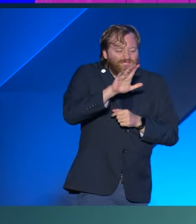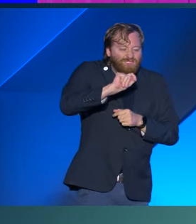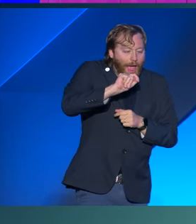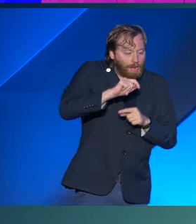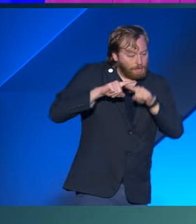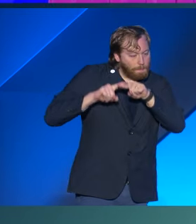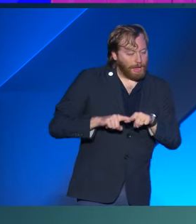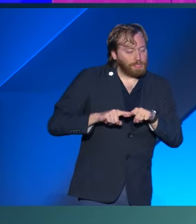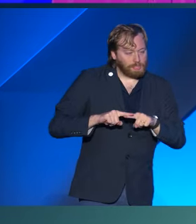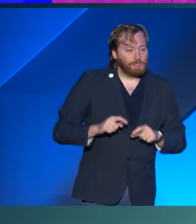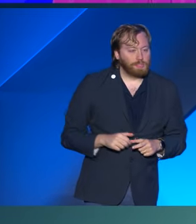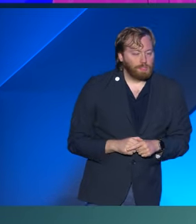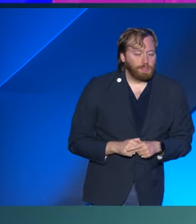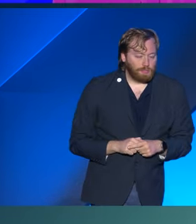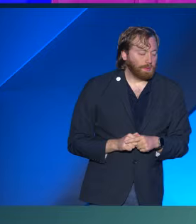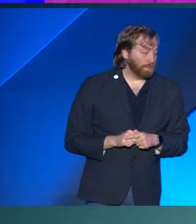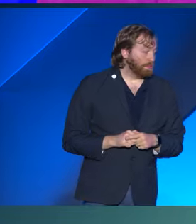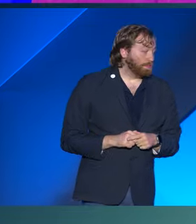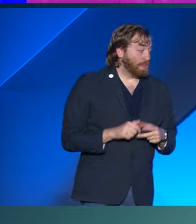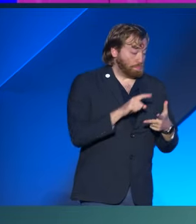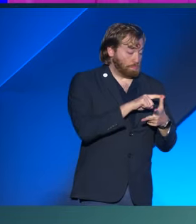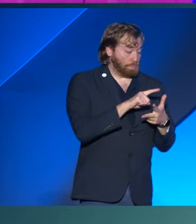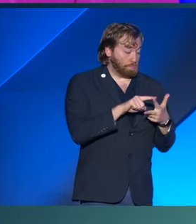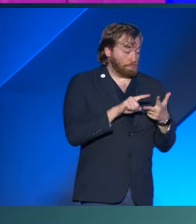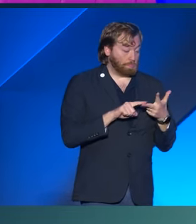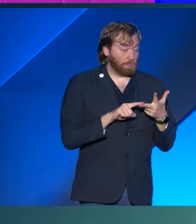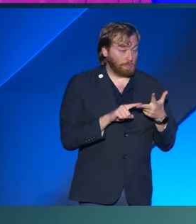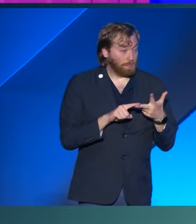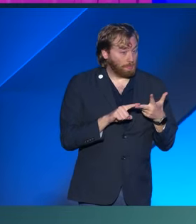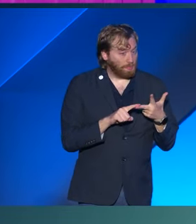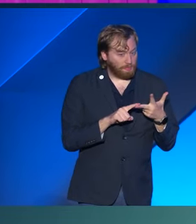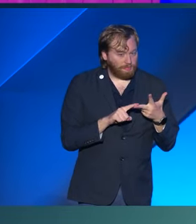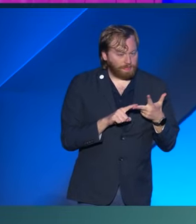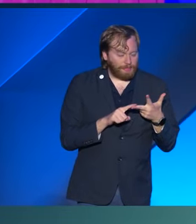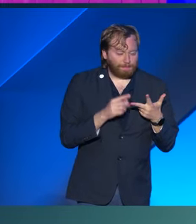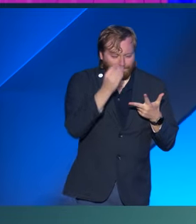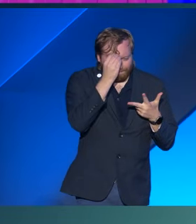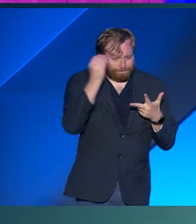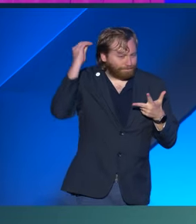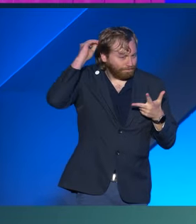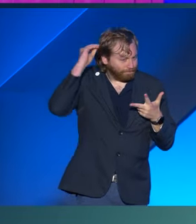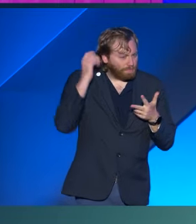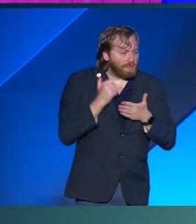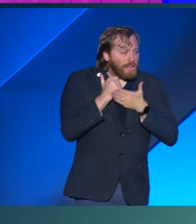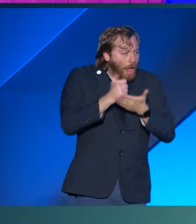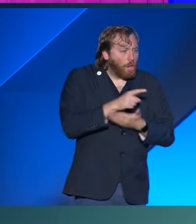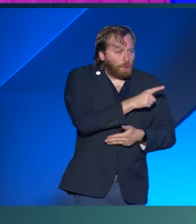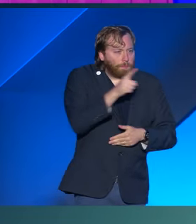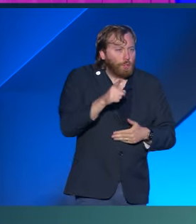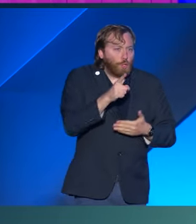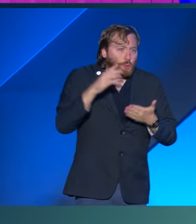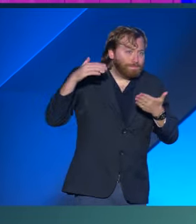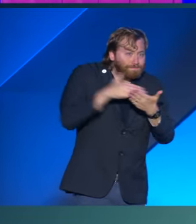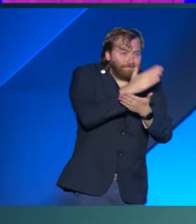These three takeaways are to help guide you as you're iterating on your DEI strategies.